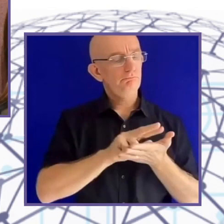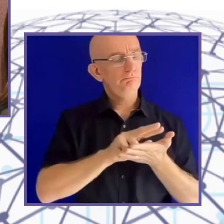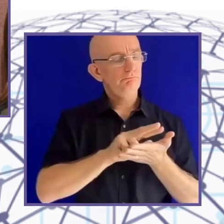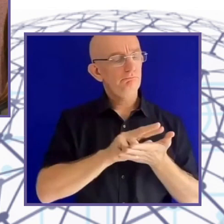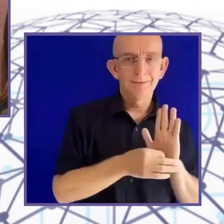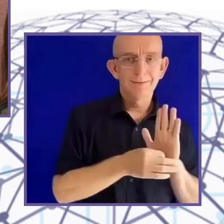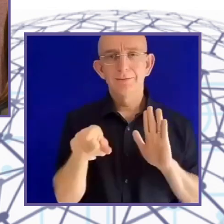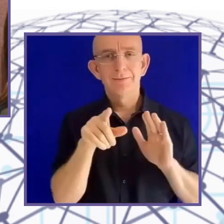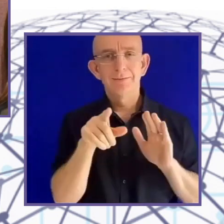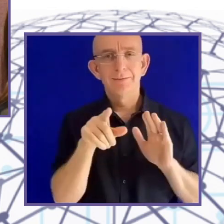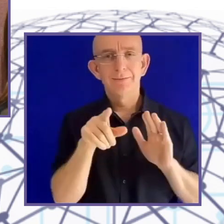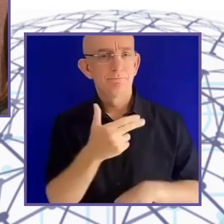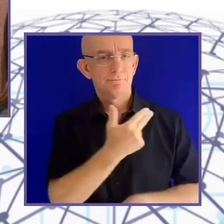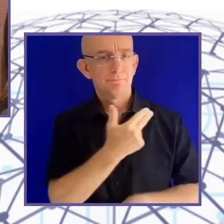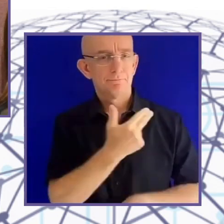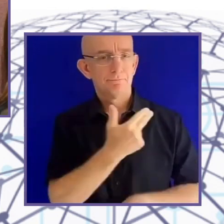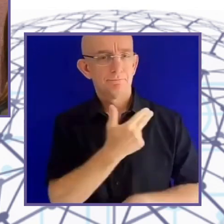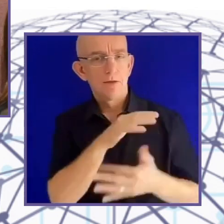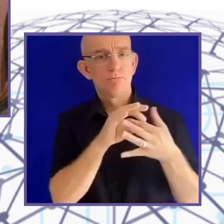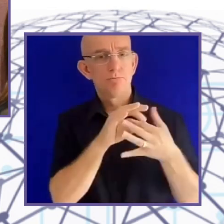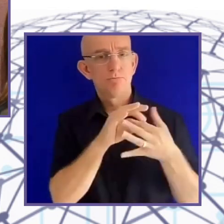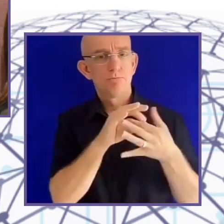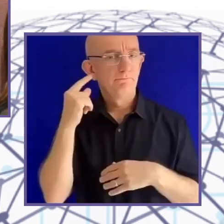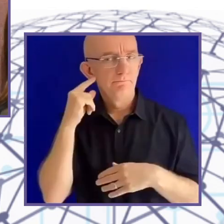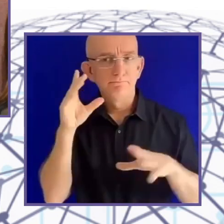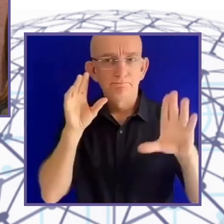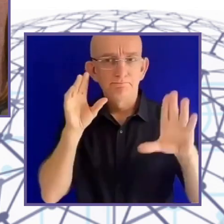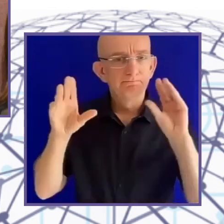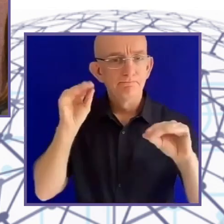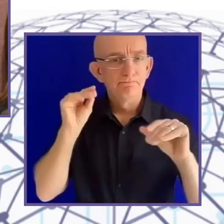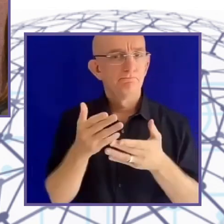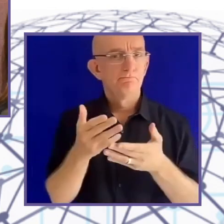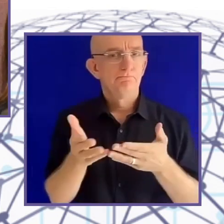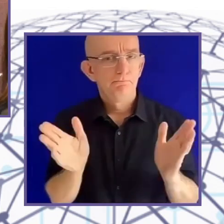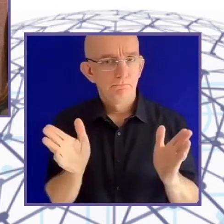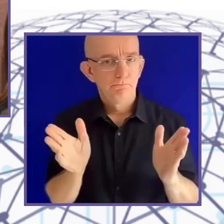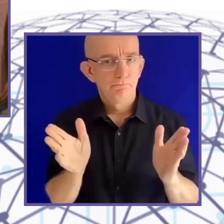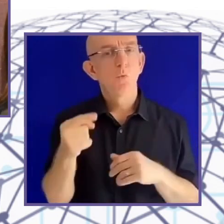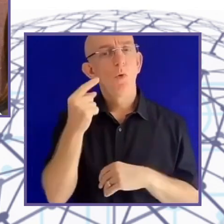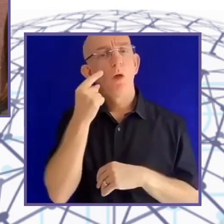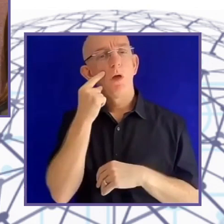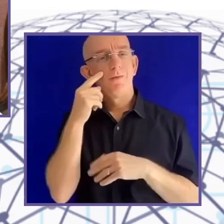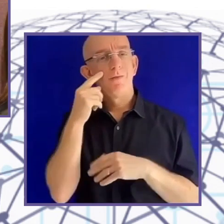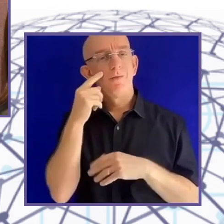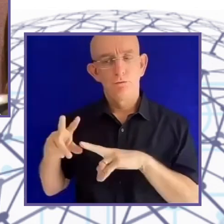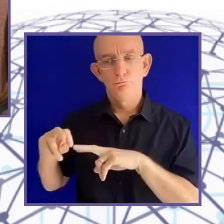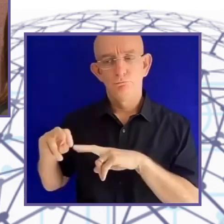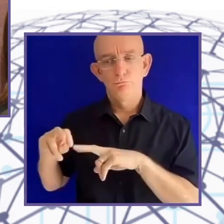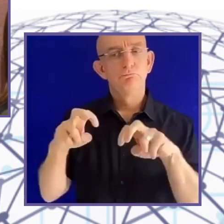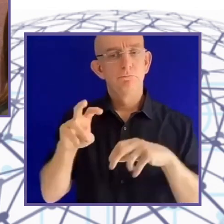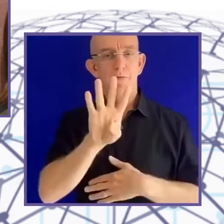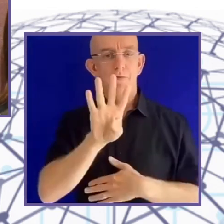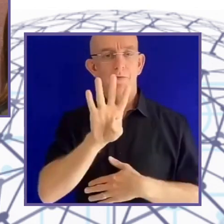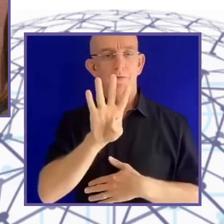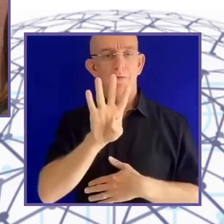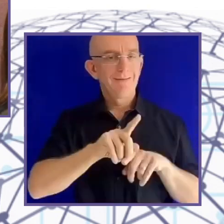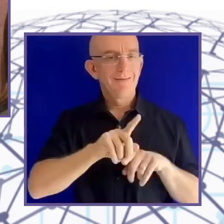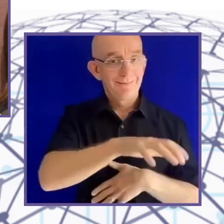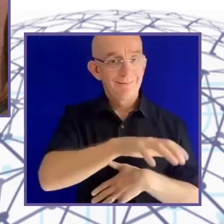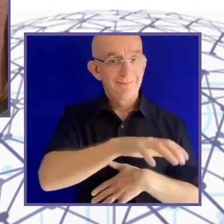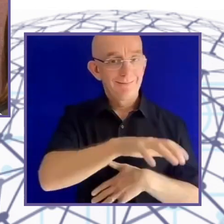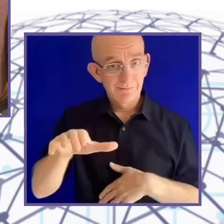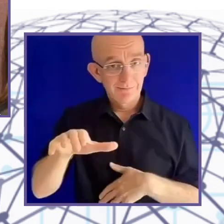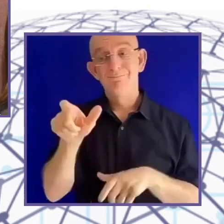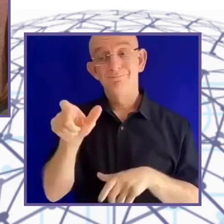hearing aids procured for the pilot, which was successful. And now for the wow factor.